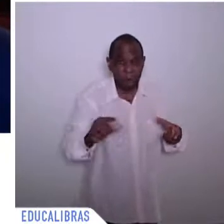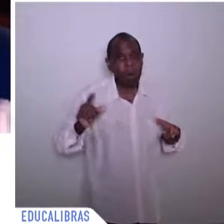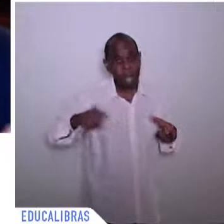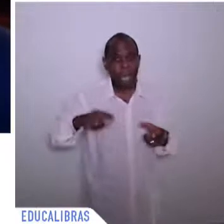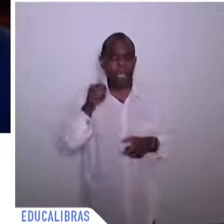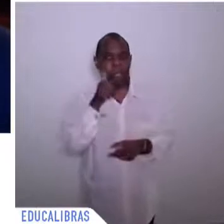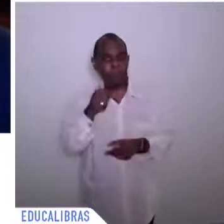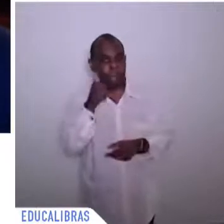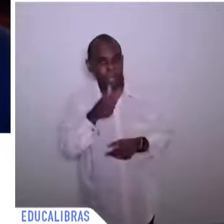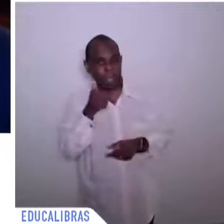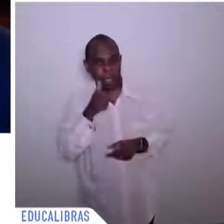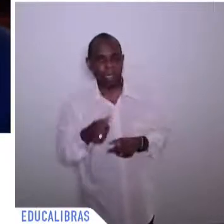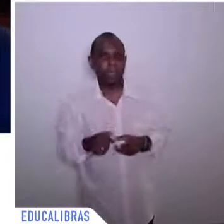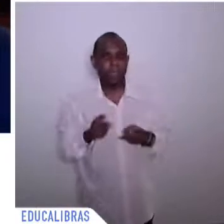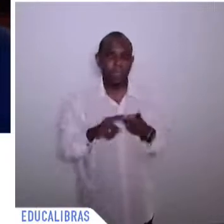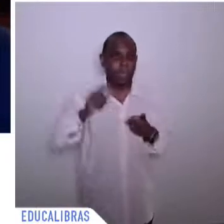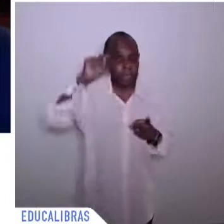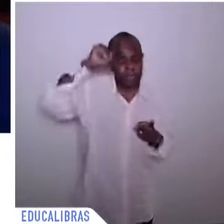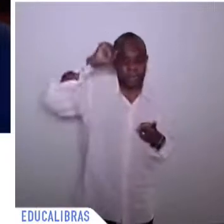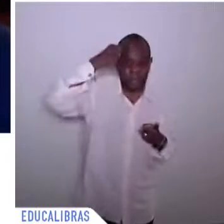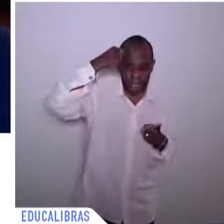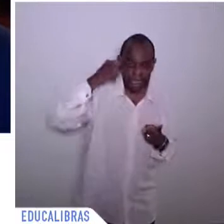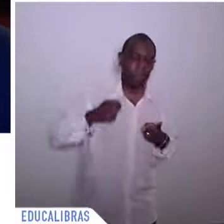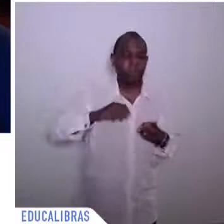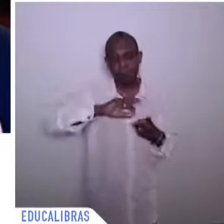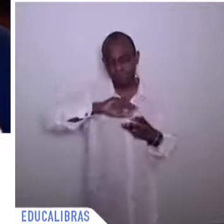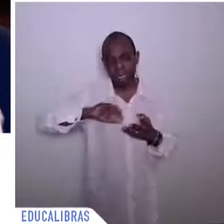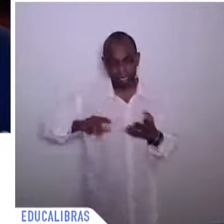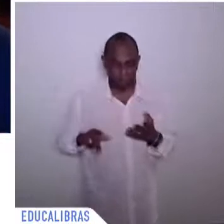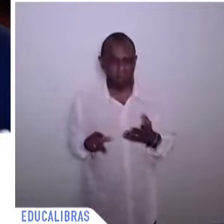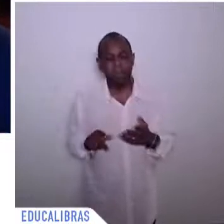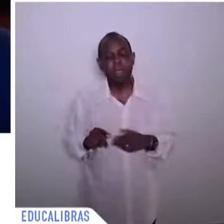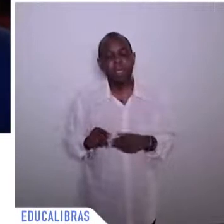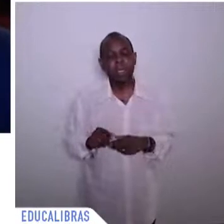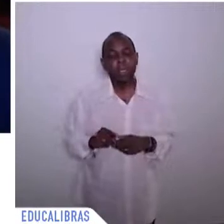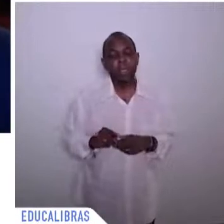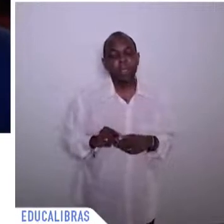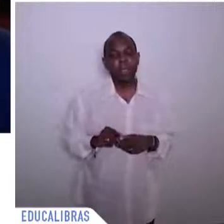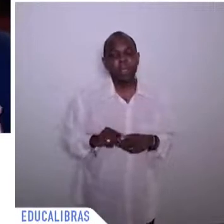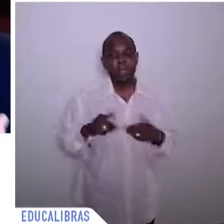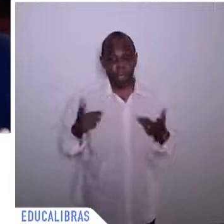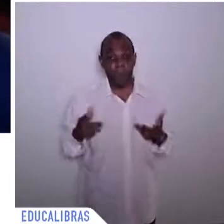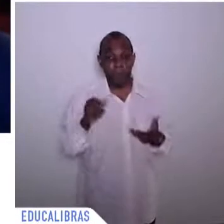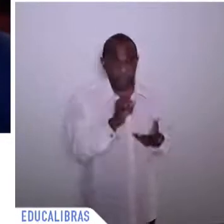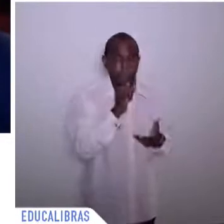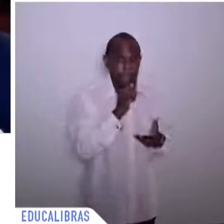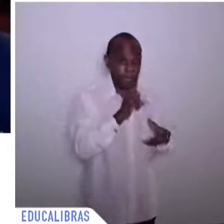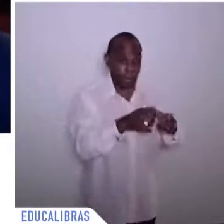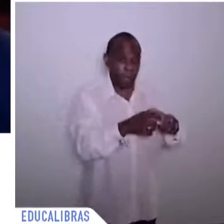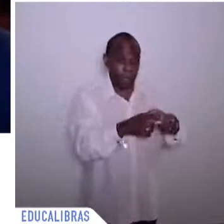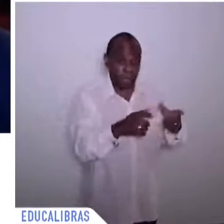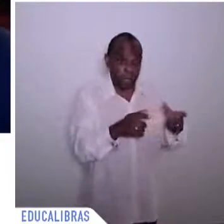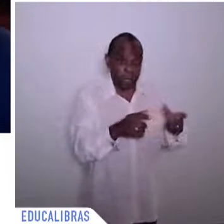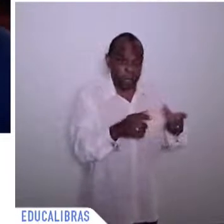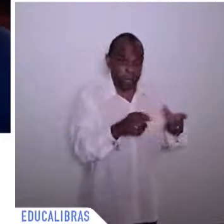politics. I mean here the Black people and women,